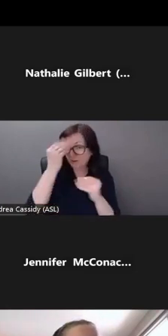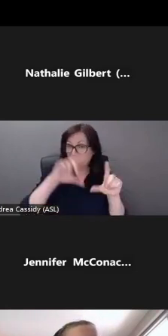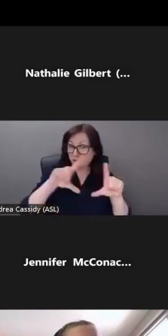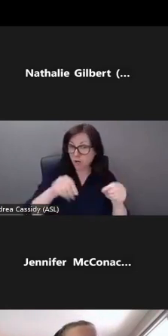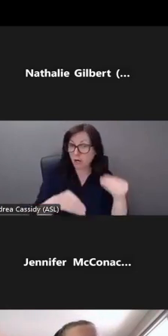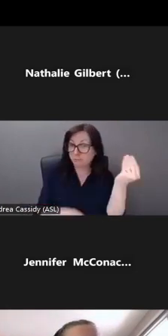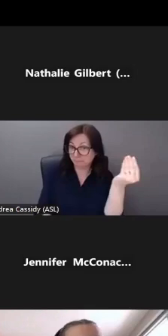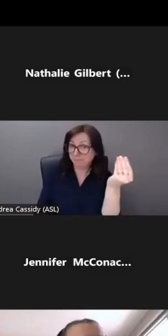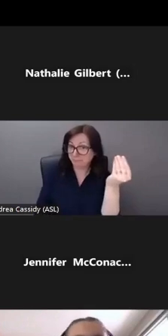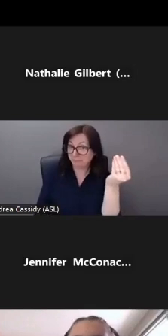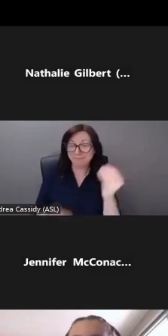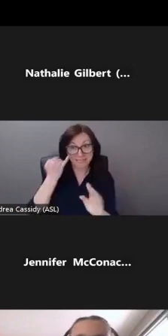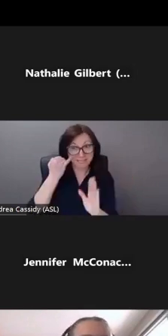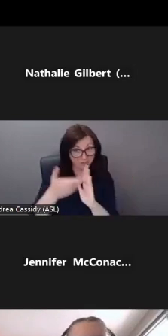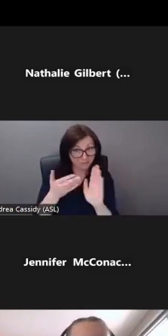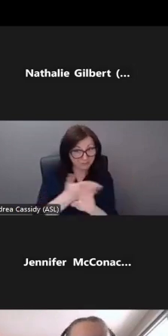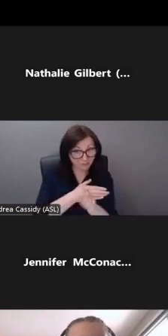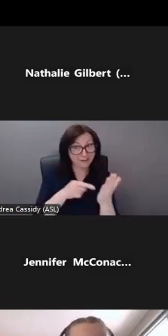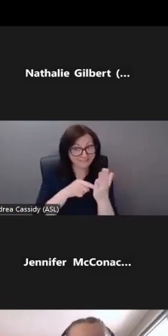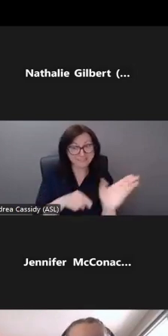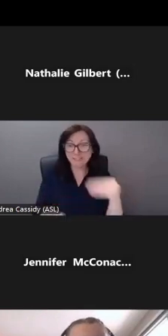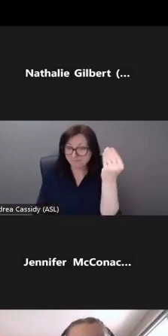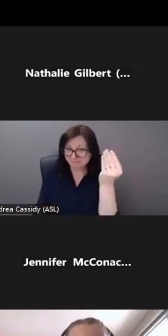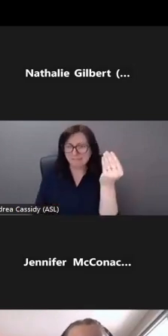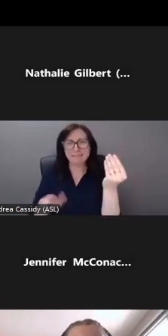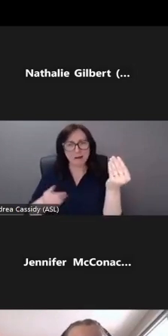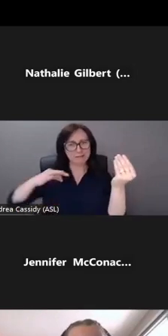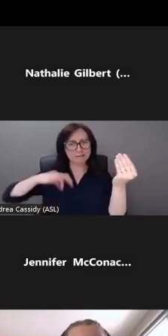that I mentioned earlier. So there's another benefit to